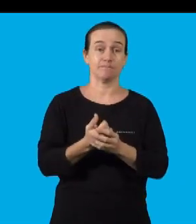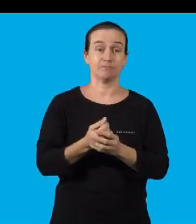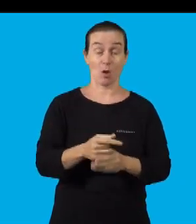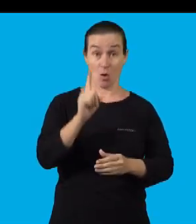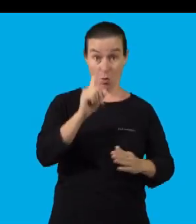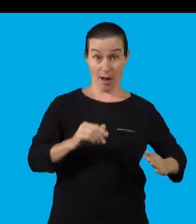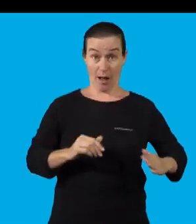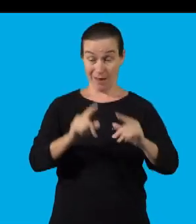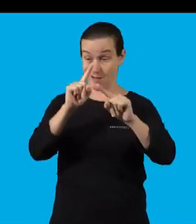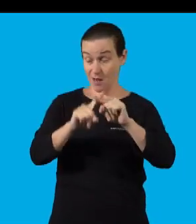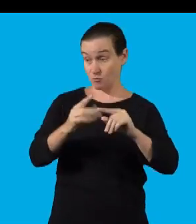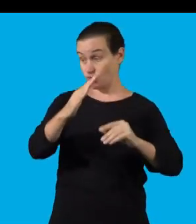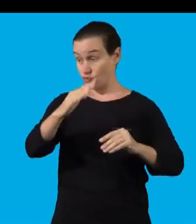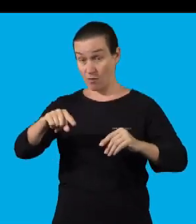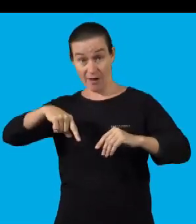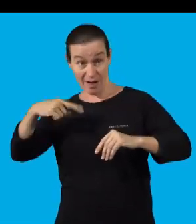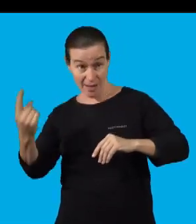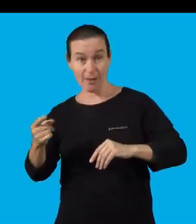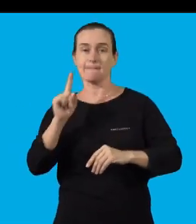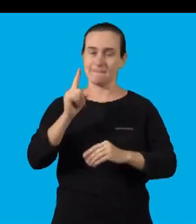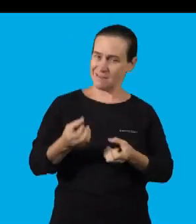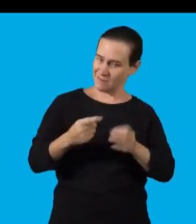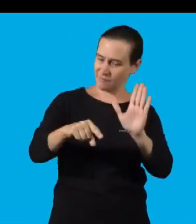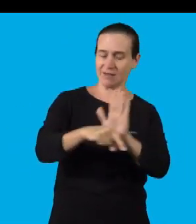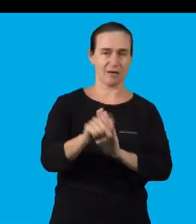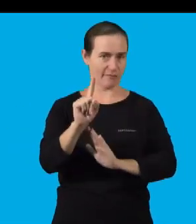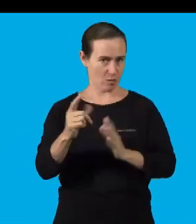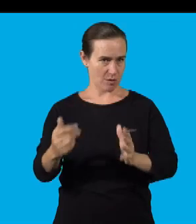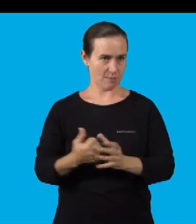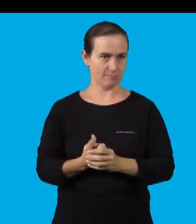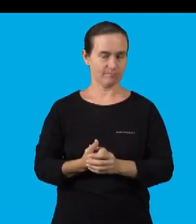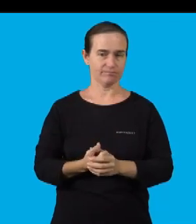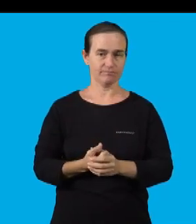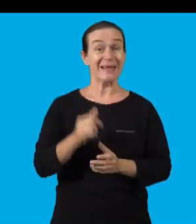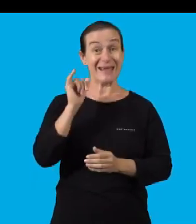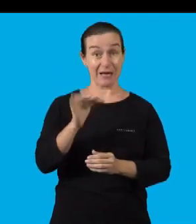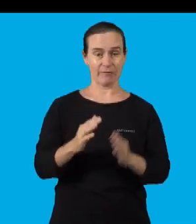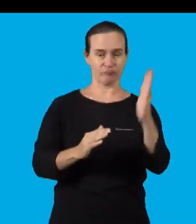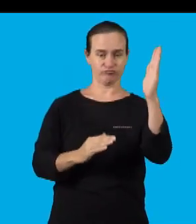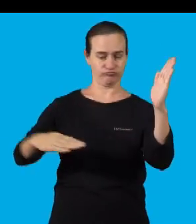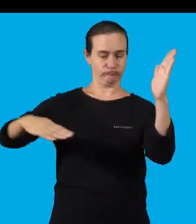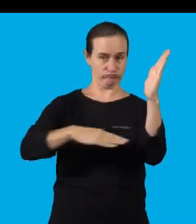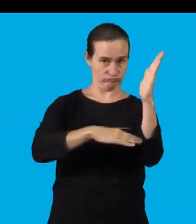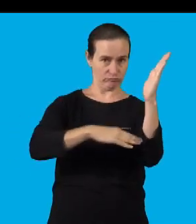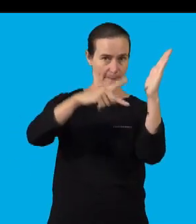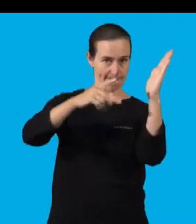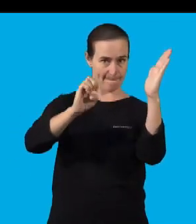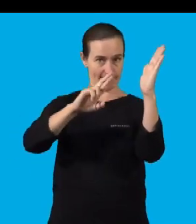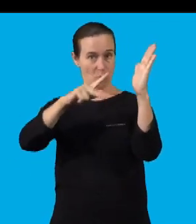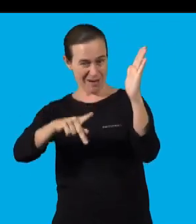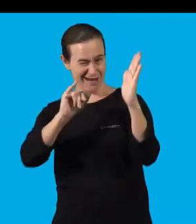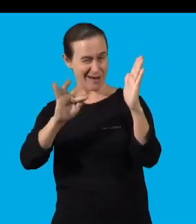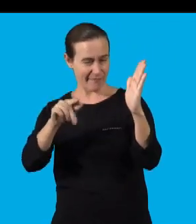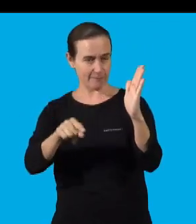one line multiplied by the gradient of another line. They should give you -1 if they are perpendicular. Then